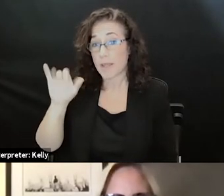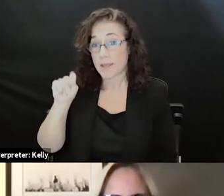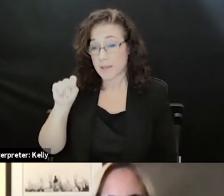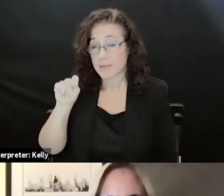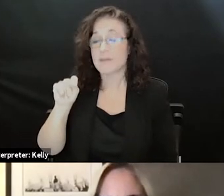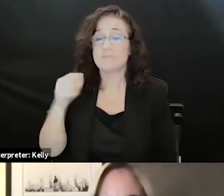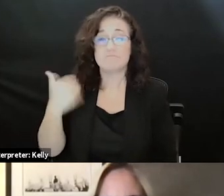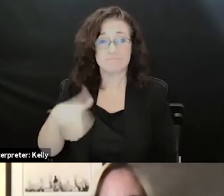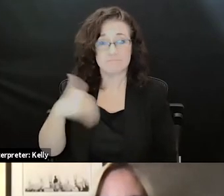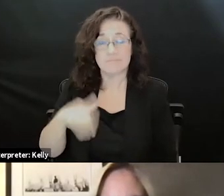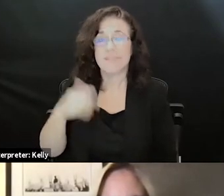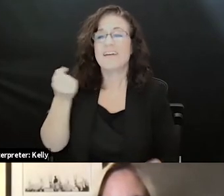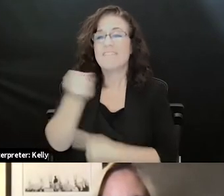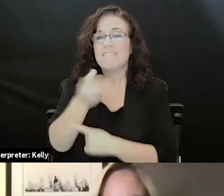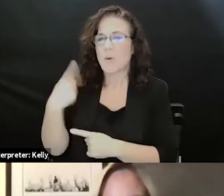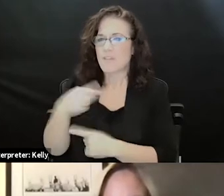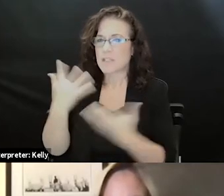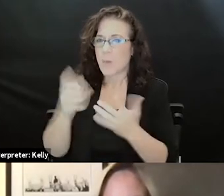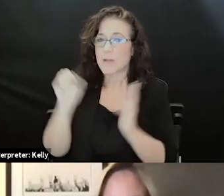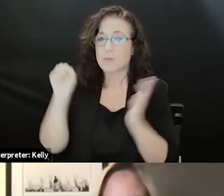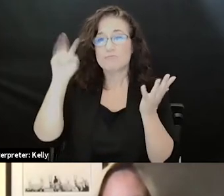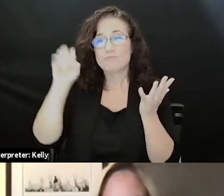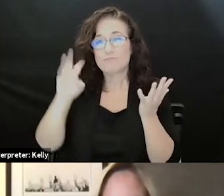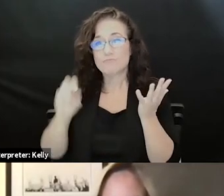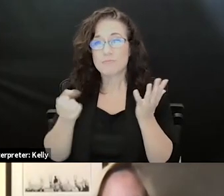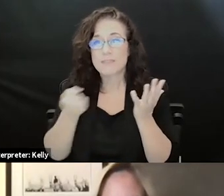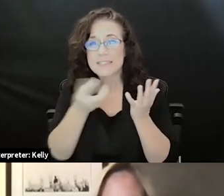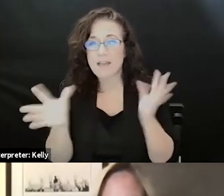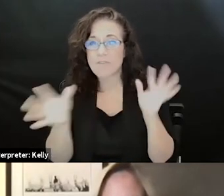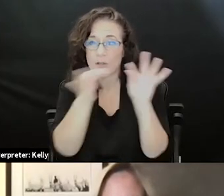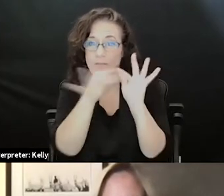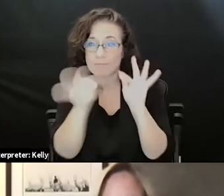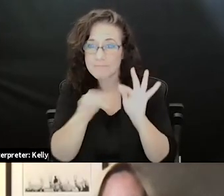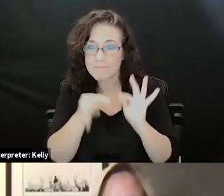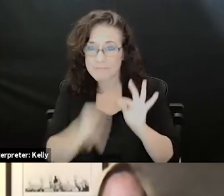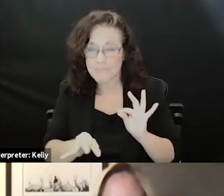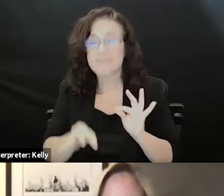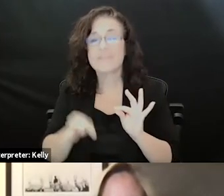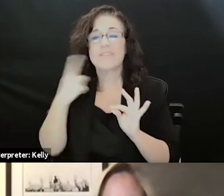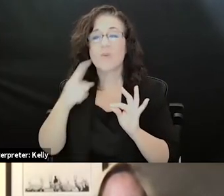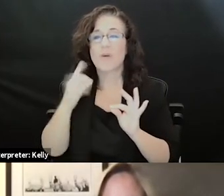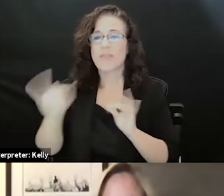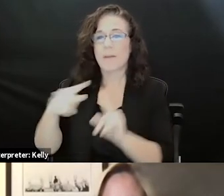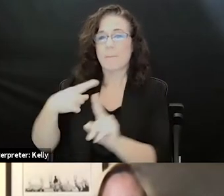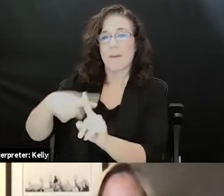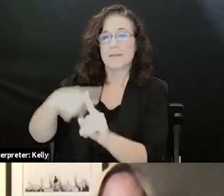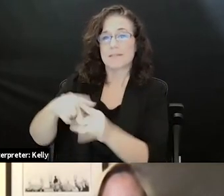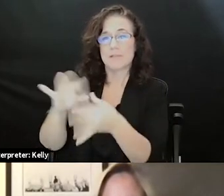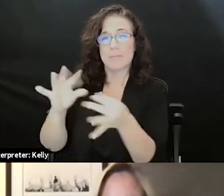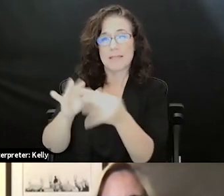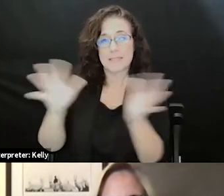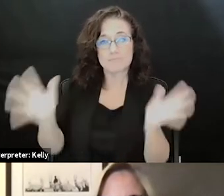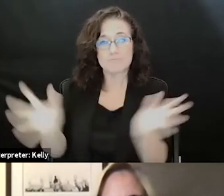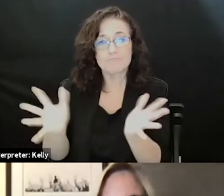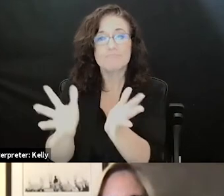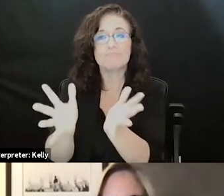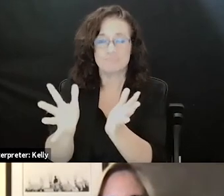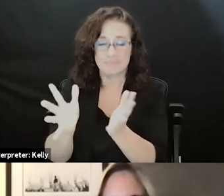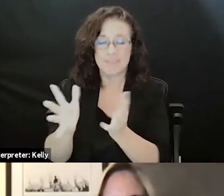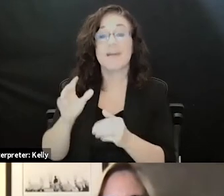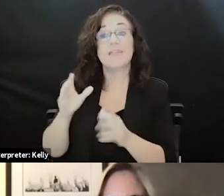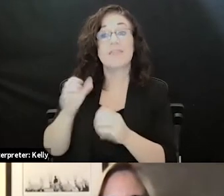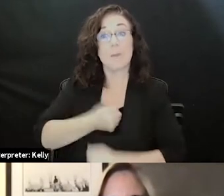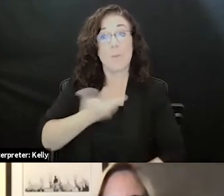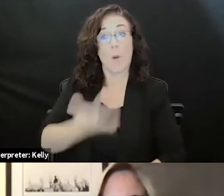order to lift up its powerful message with santa barbara unified community the hill we climb